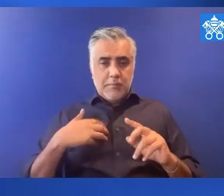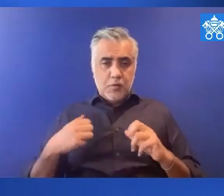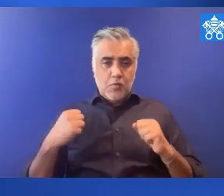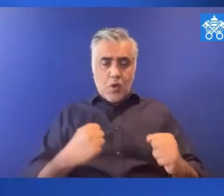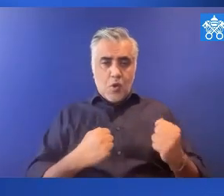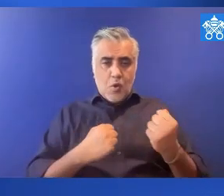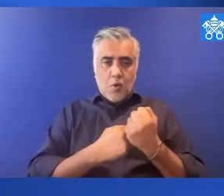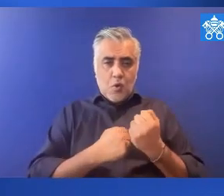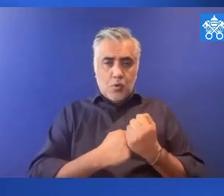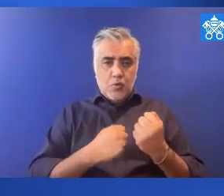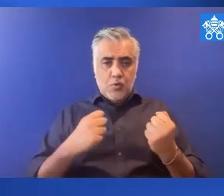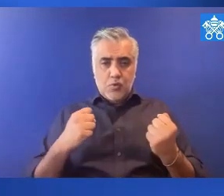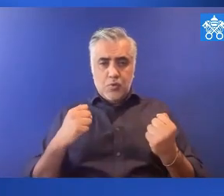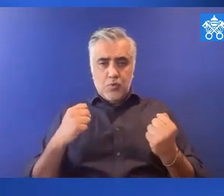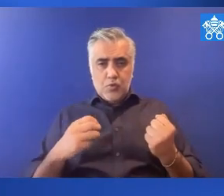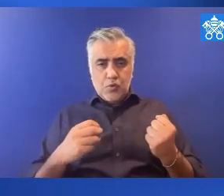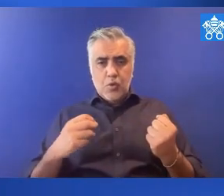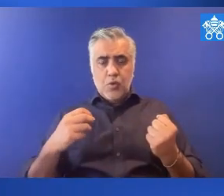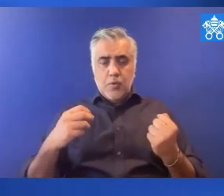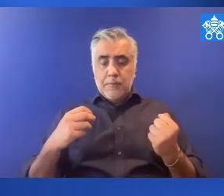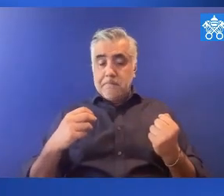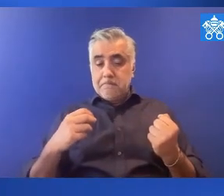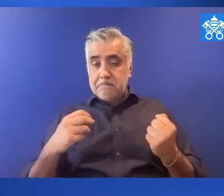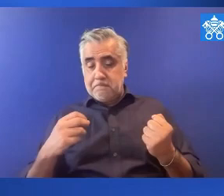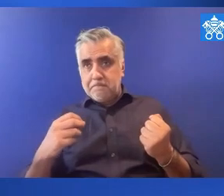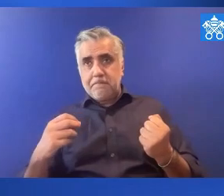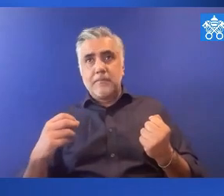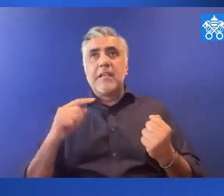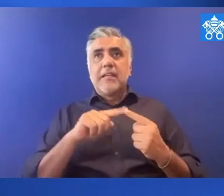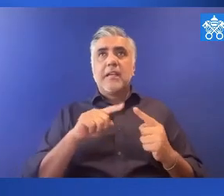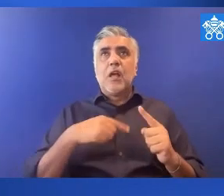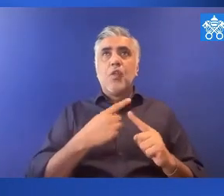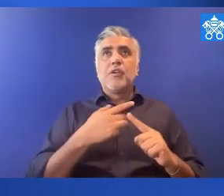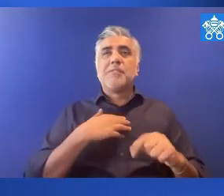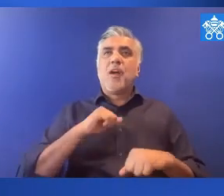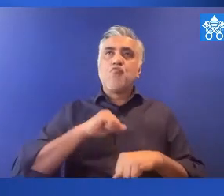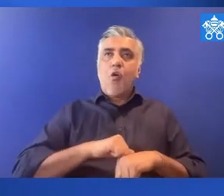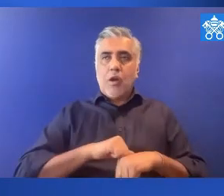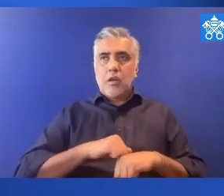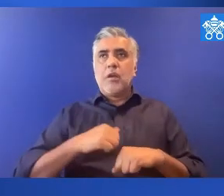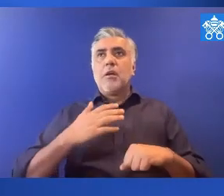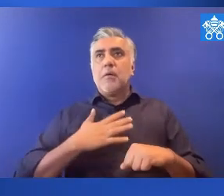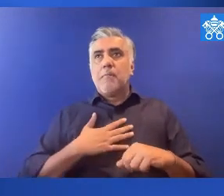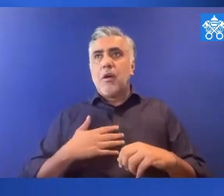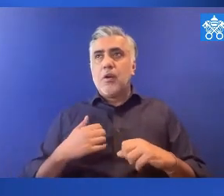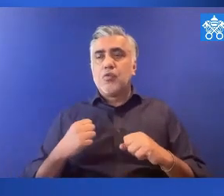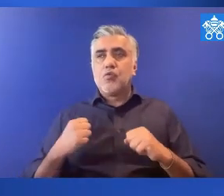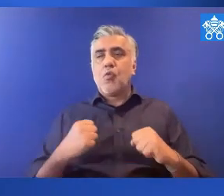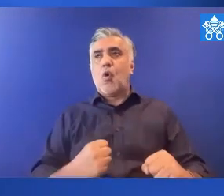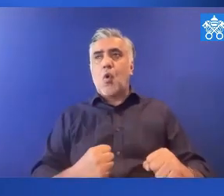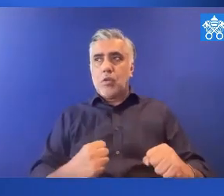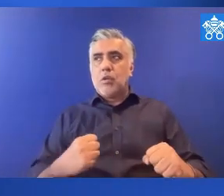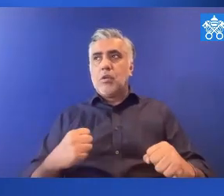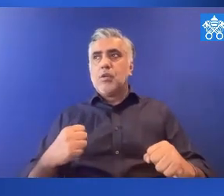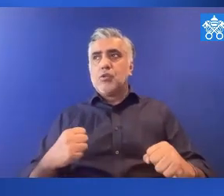alone is my rock and my safety, my stronghold, so that I stand unshaken. He alone is my rock,